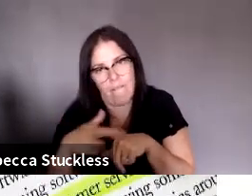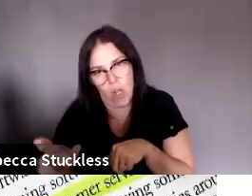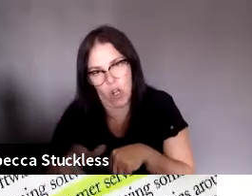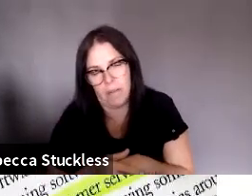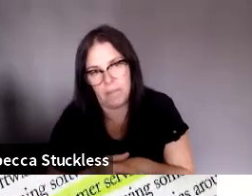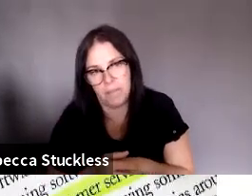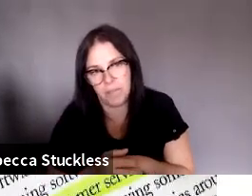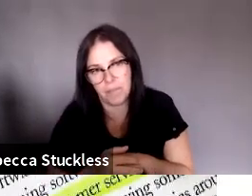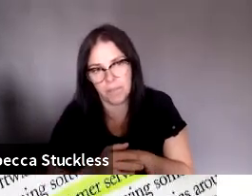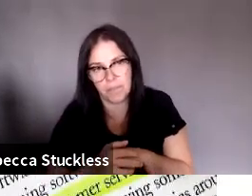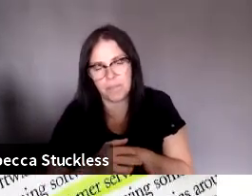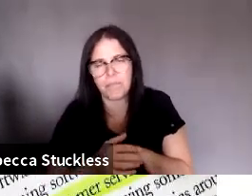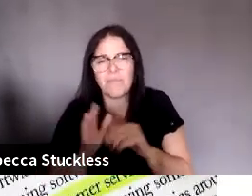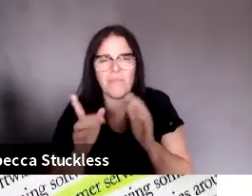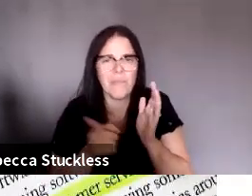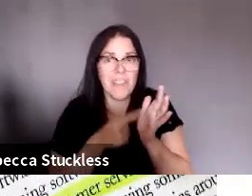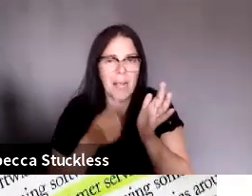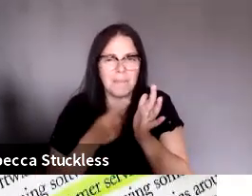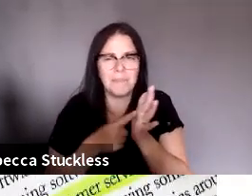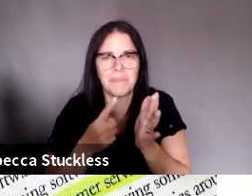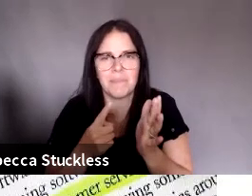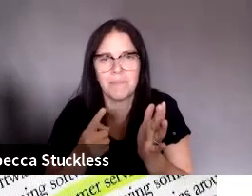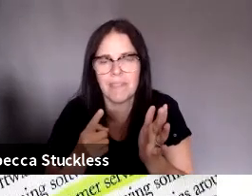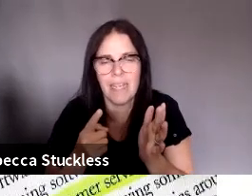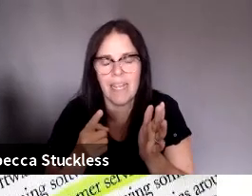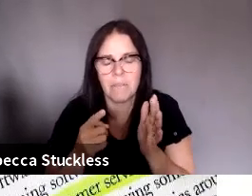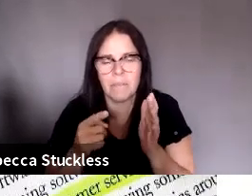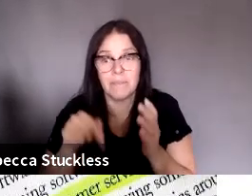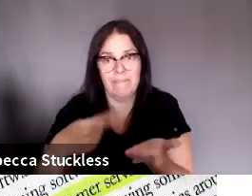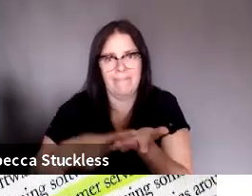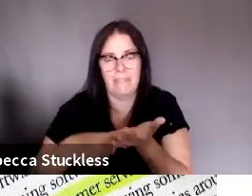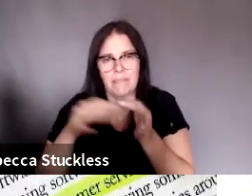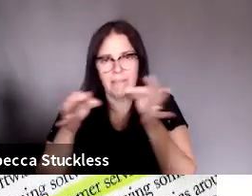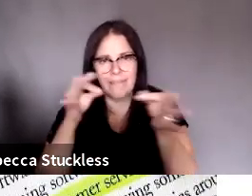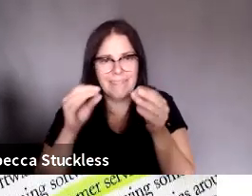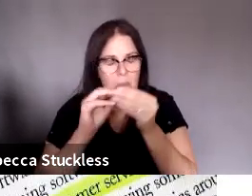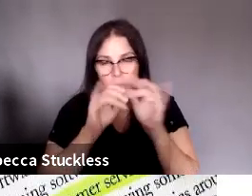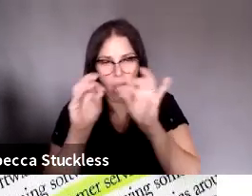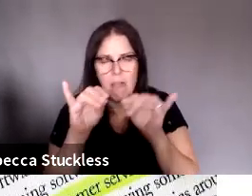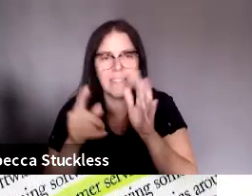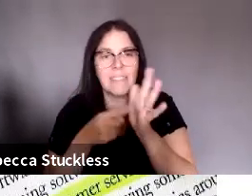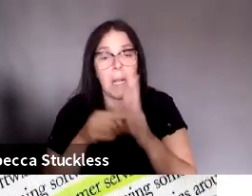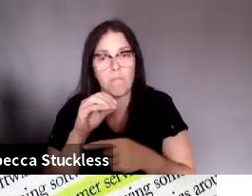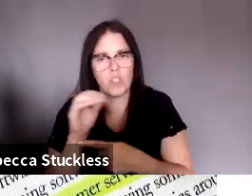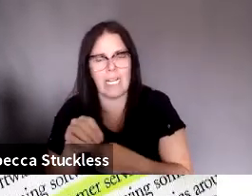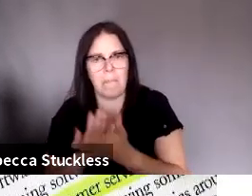So sometimes in these discussions, the percentages can get a bit confusing. That's why I just wanted to restate that.